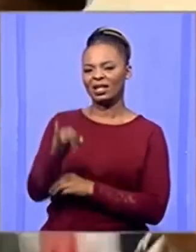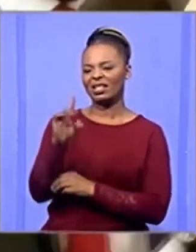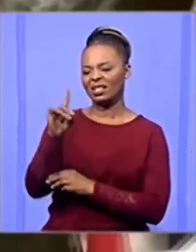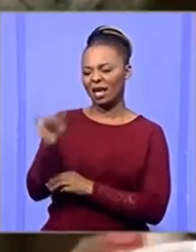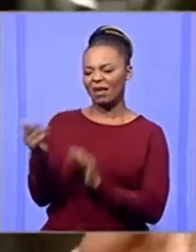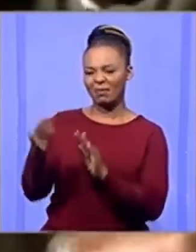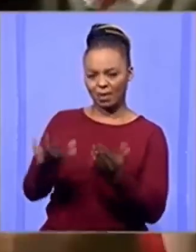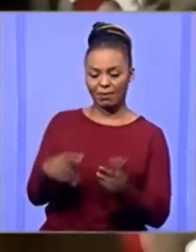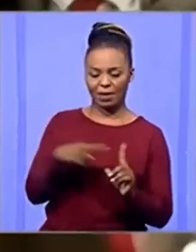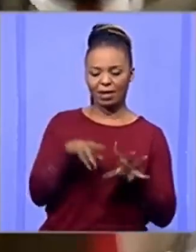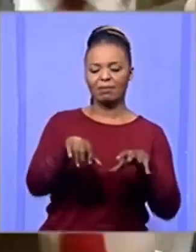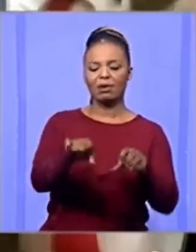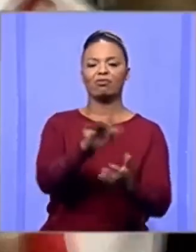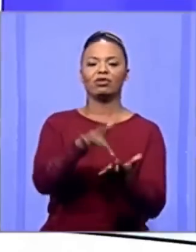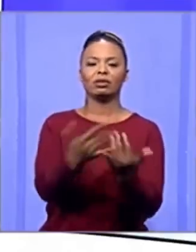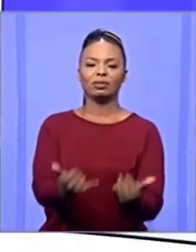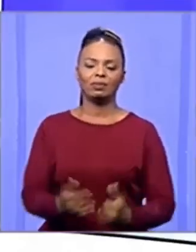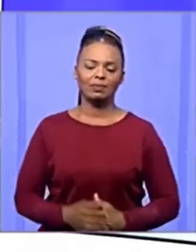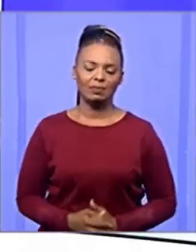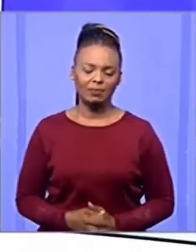DA.